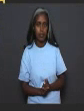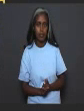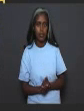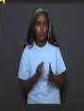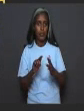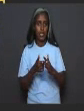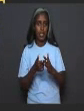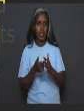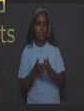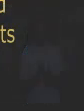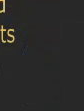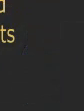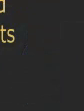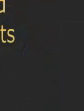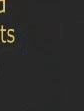Begin.